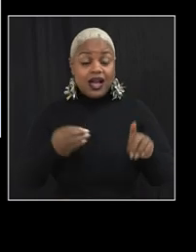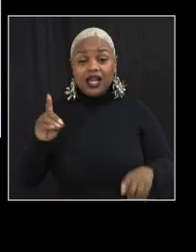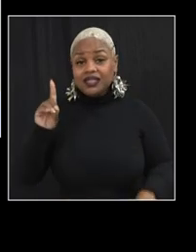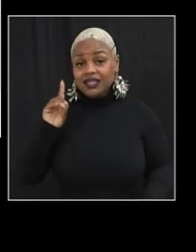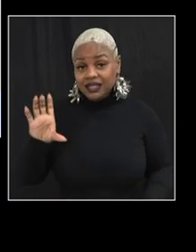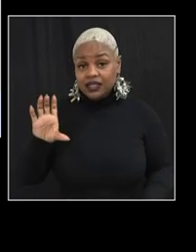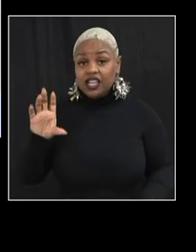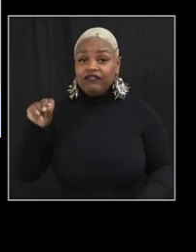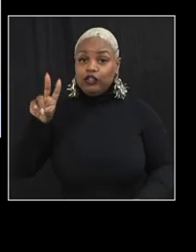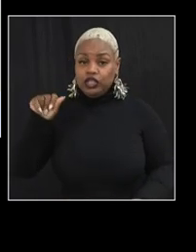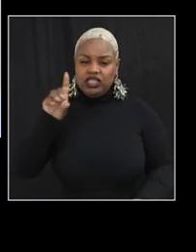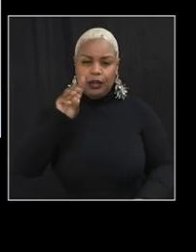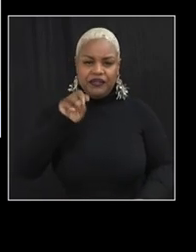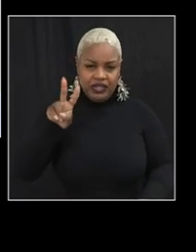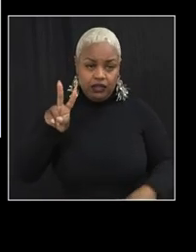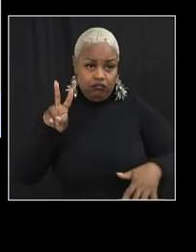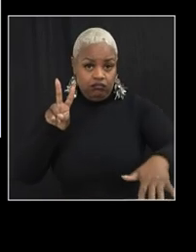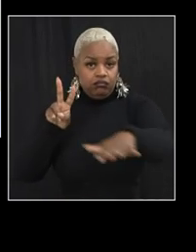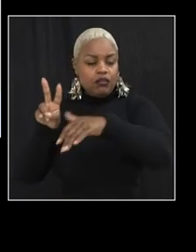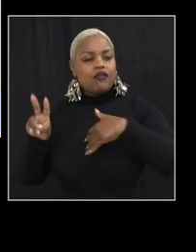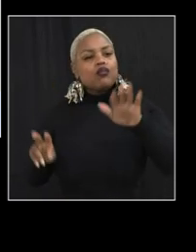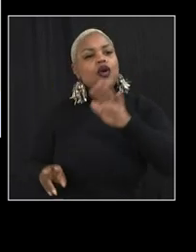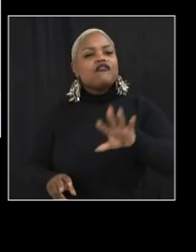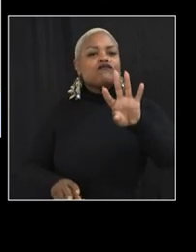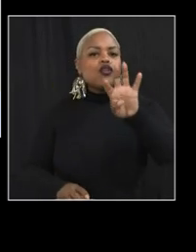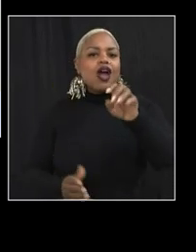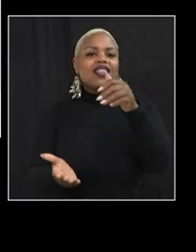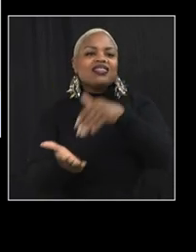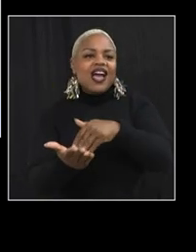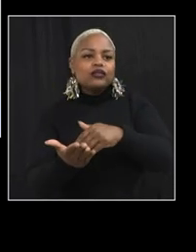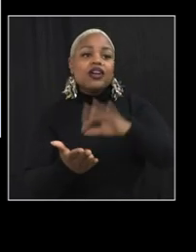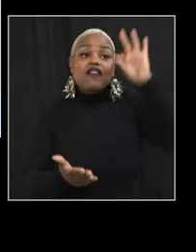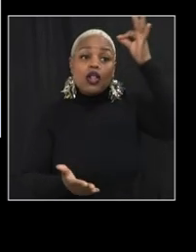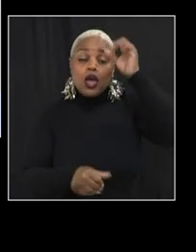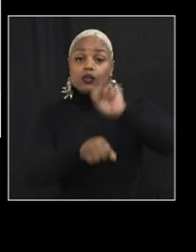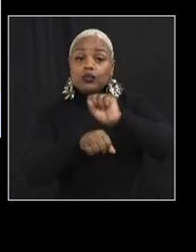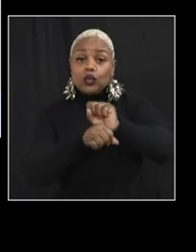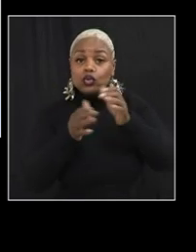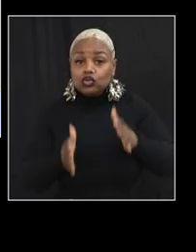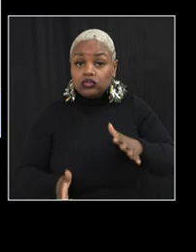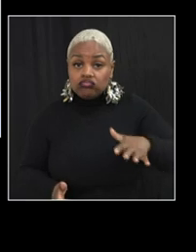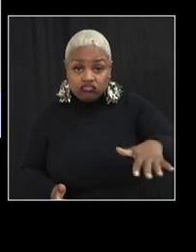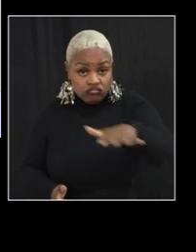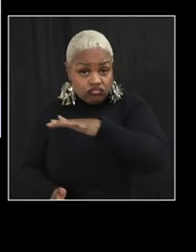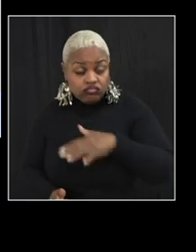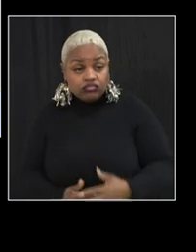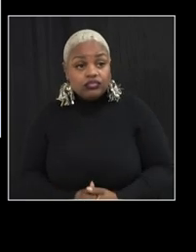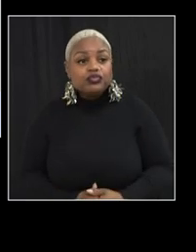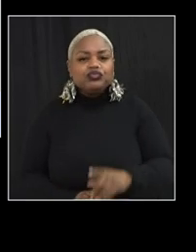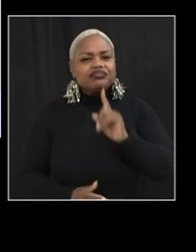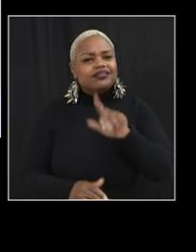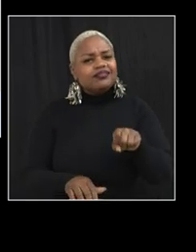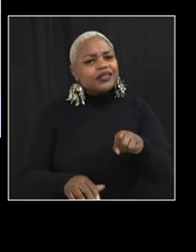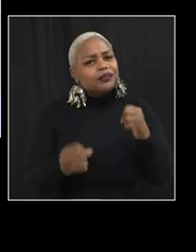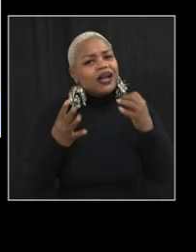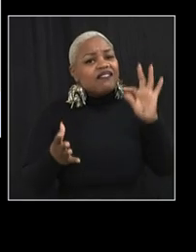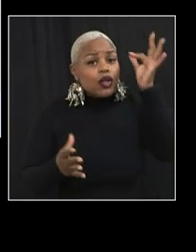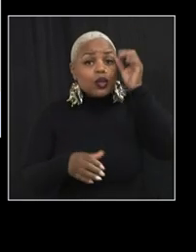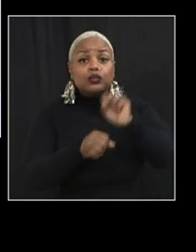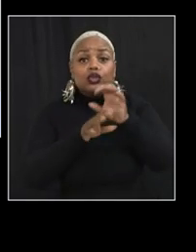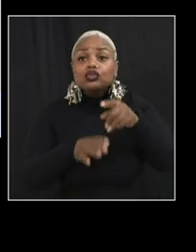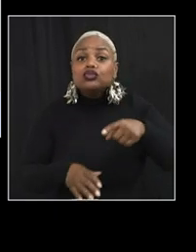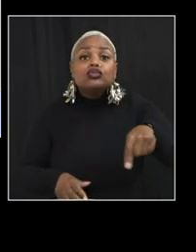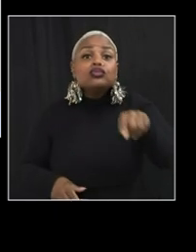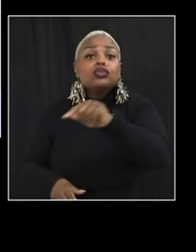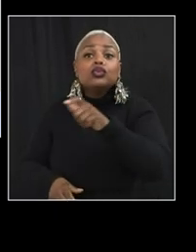over 400,000 federal workers. There are thousands of federal workers around the country, but in D.C.,